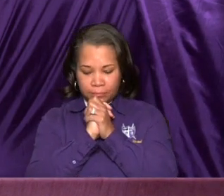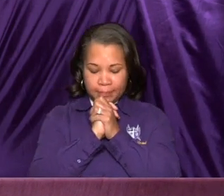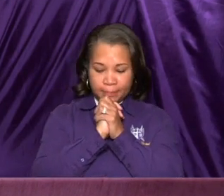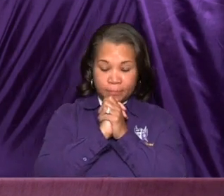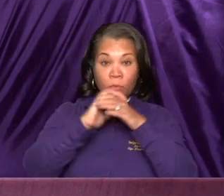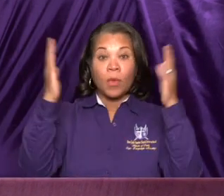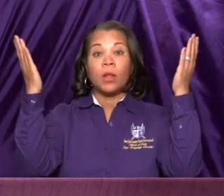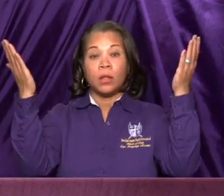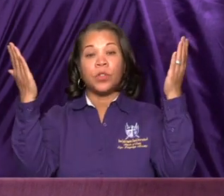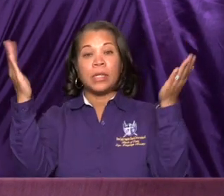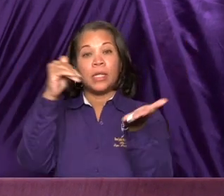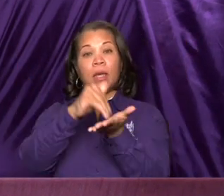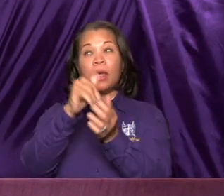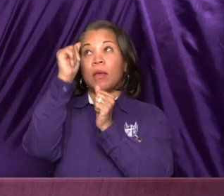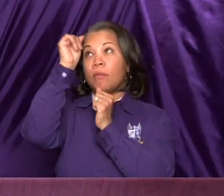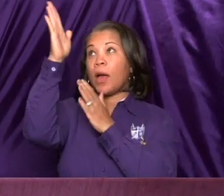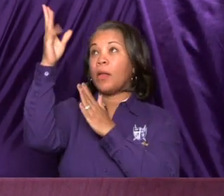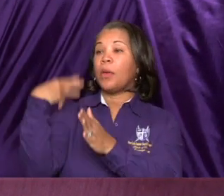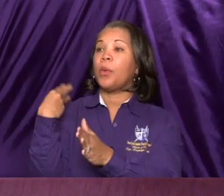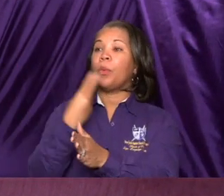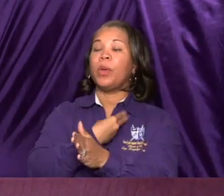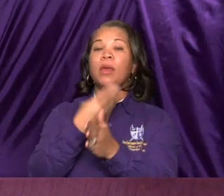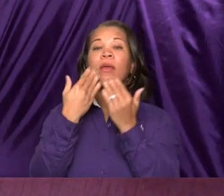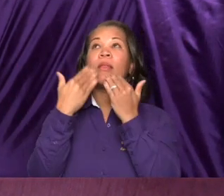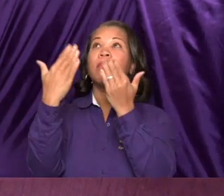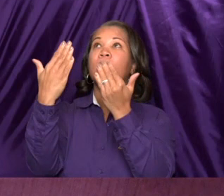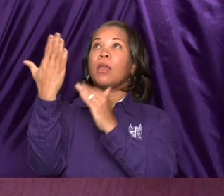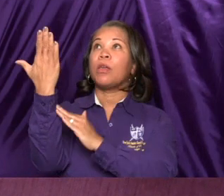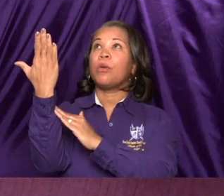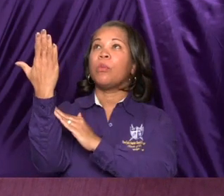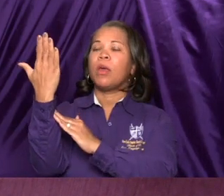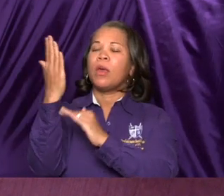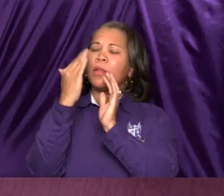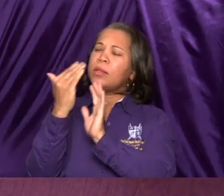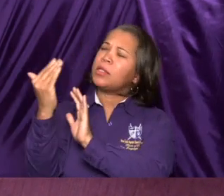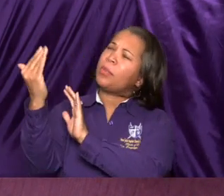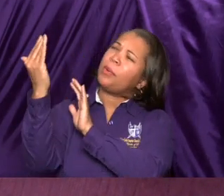Lift your hand one more time. Father, we thank you. In this present,